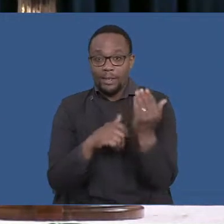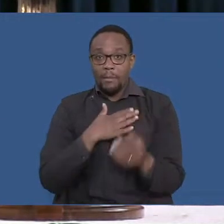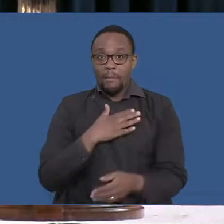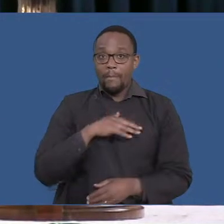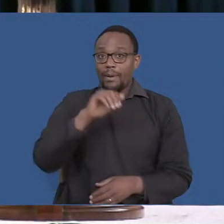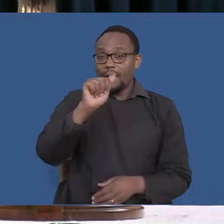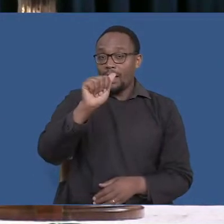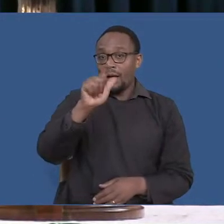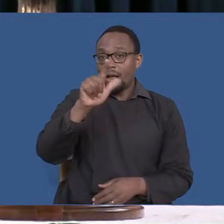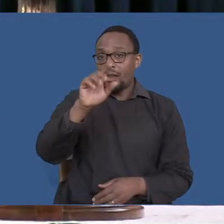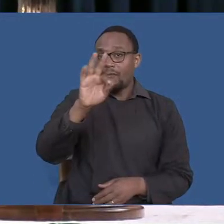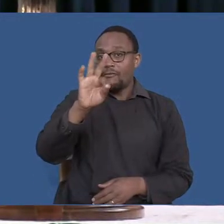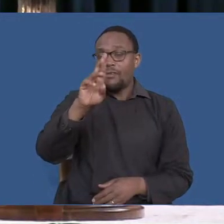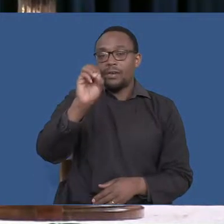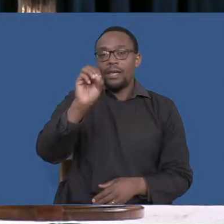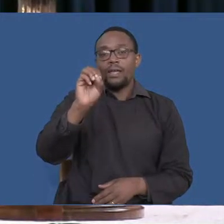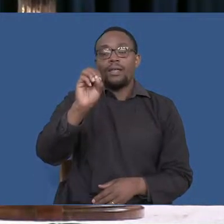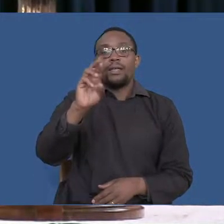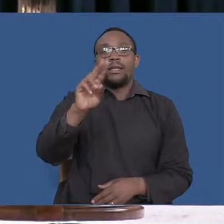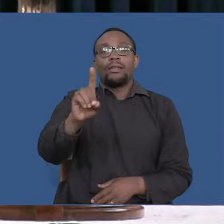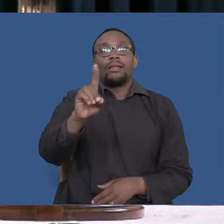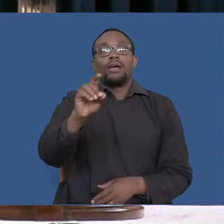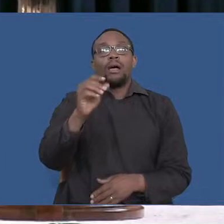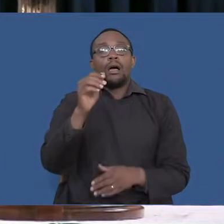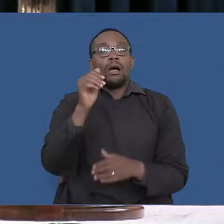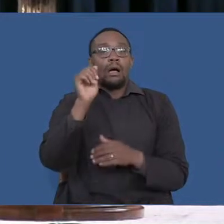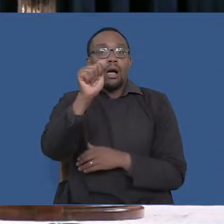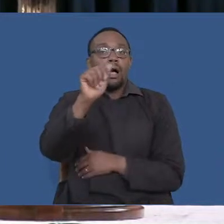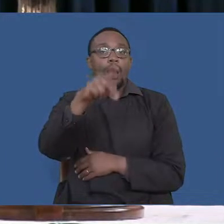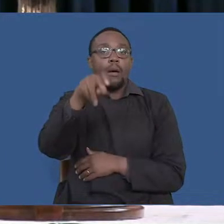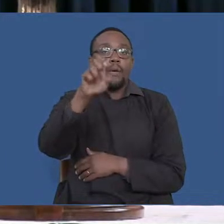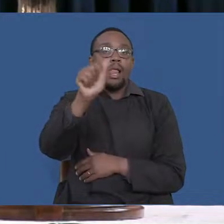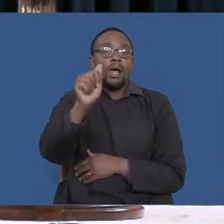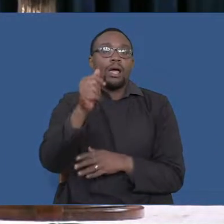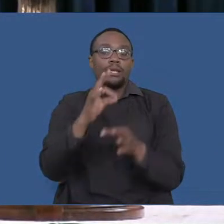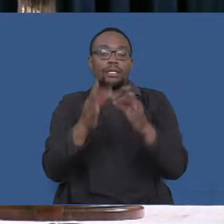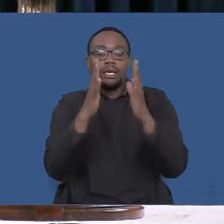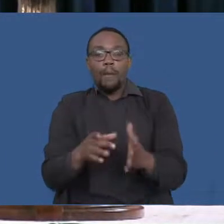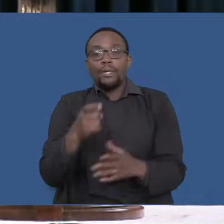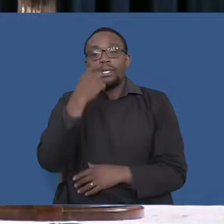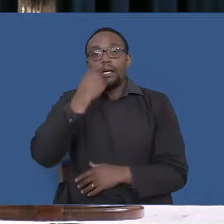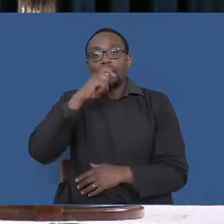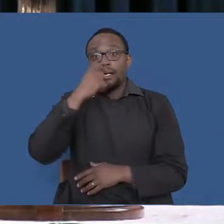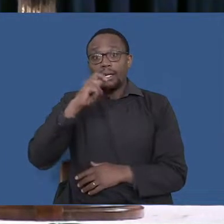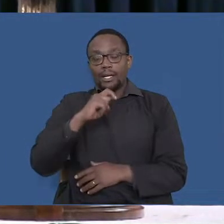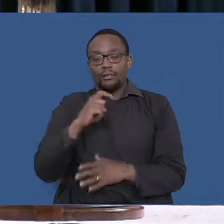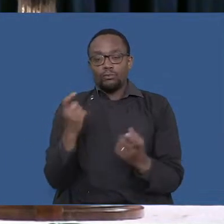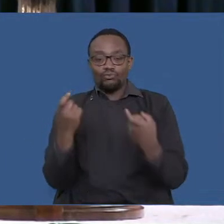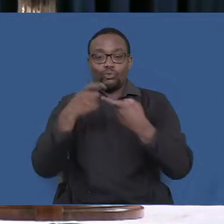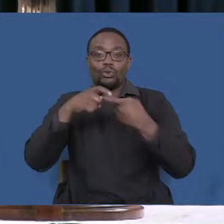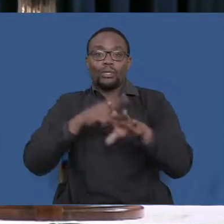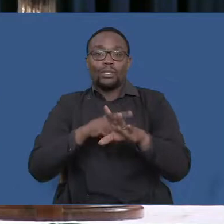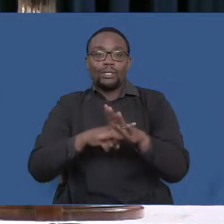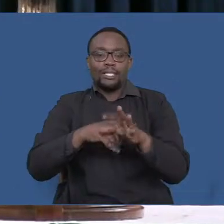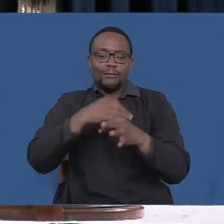APELA, and my sign language interpreter, Gray Gashanja, is gonna join me today as we fellowship together with you as